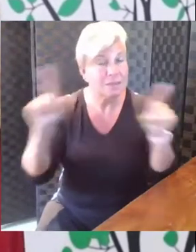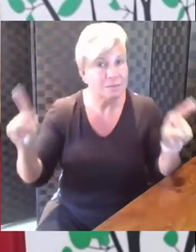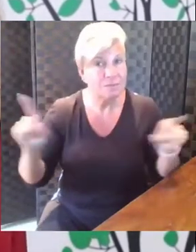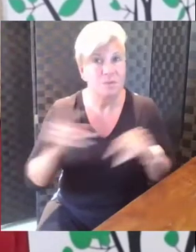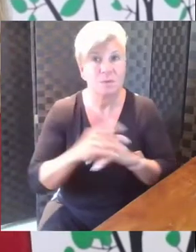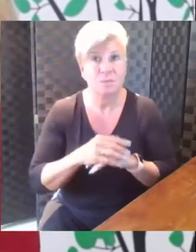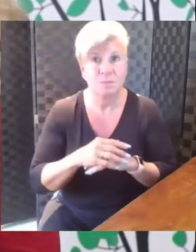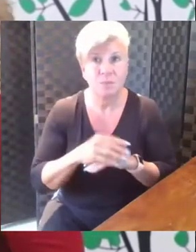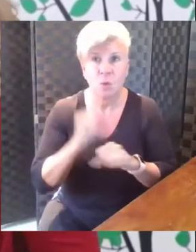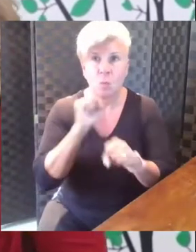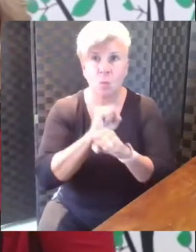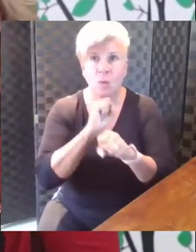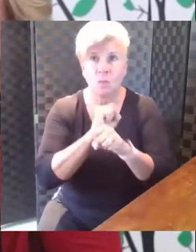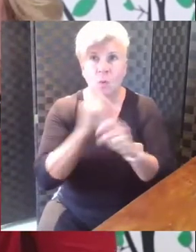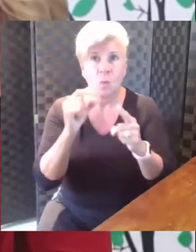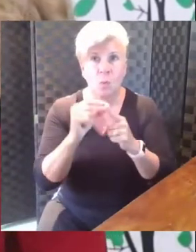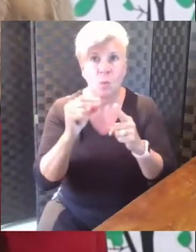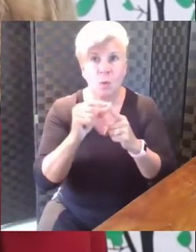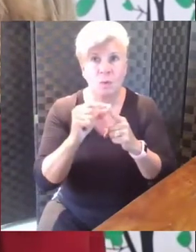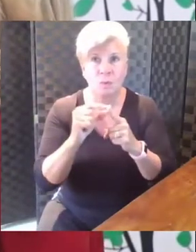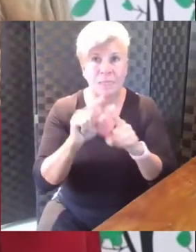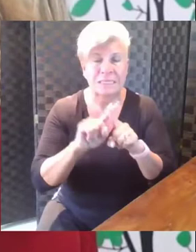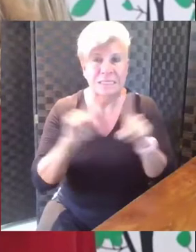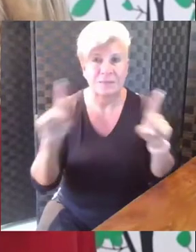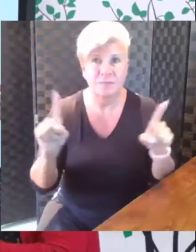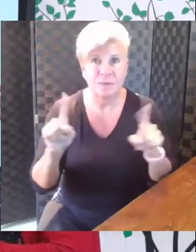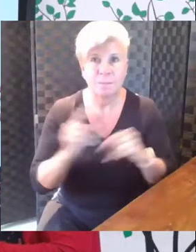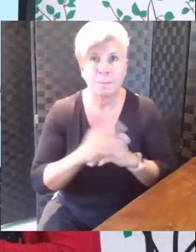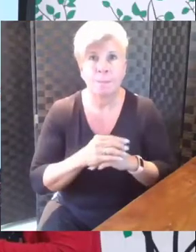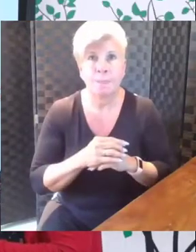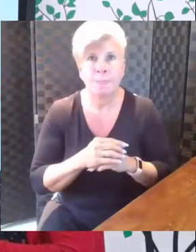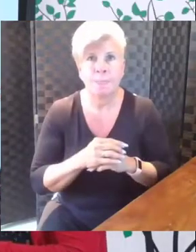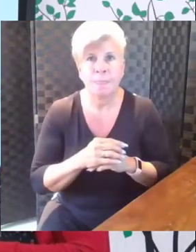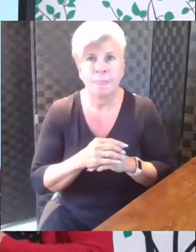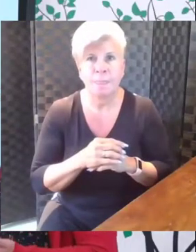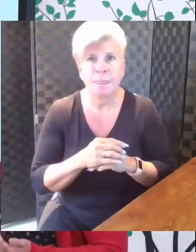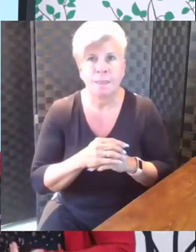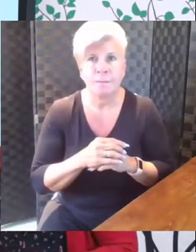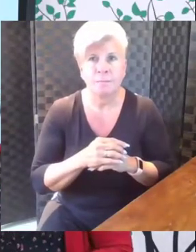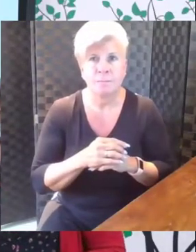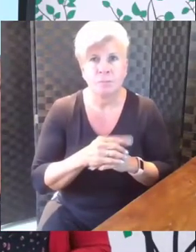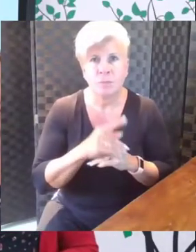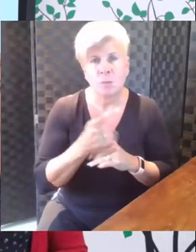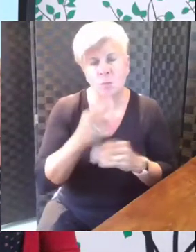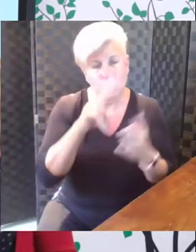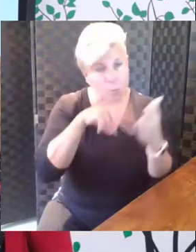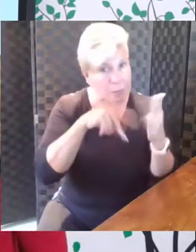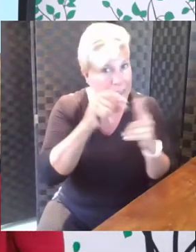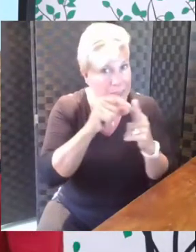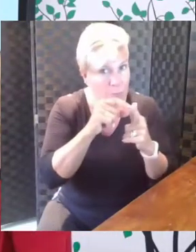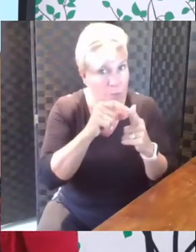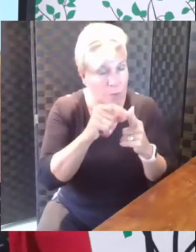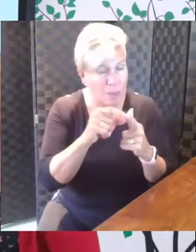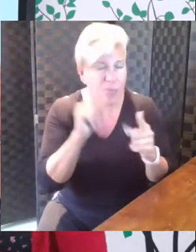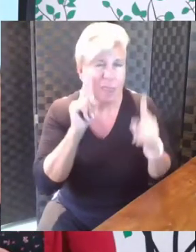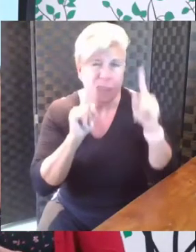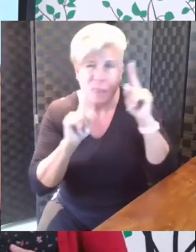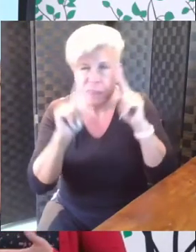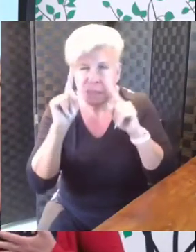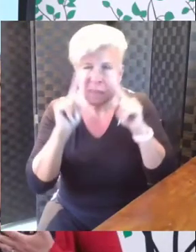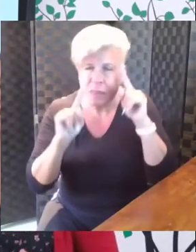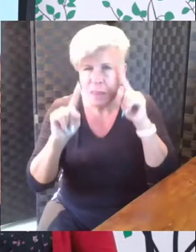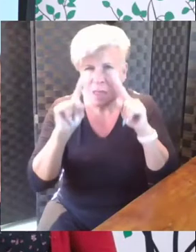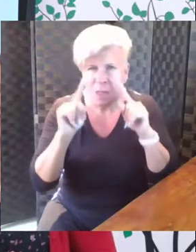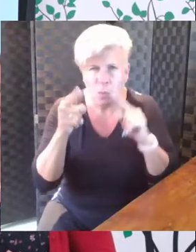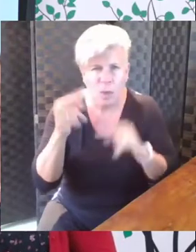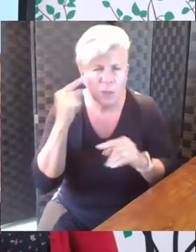different. We're going to work with some words a little bit differently. So when we're saying these words, I want you to think about